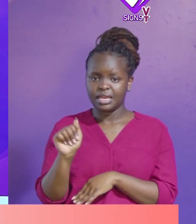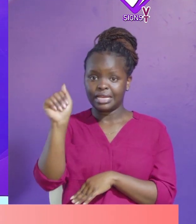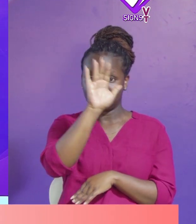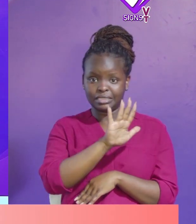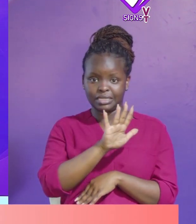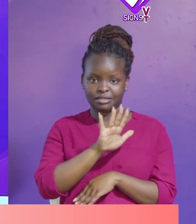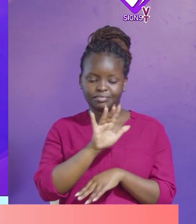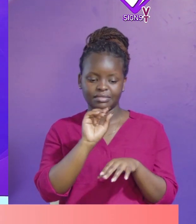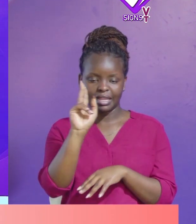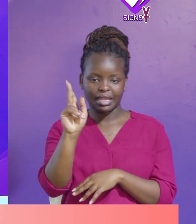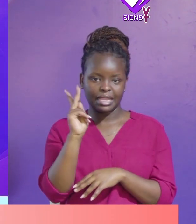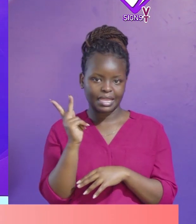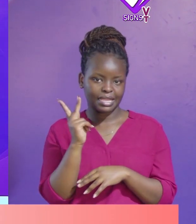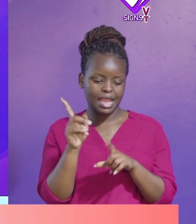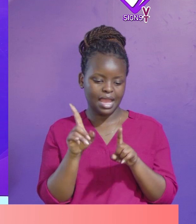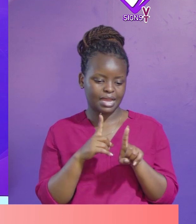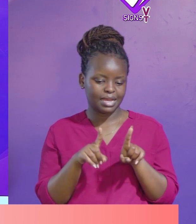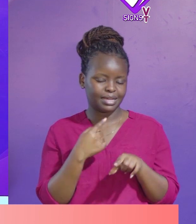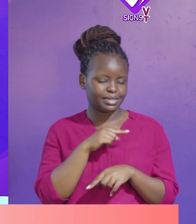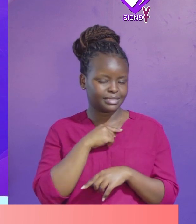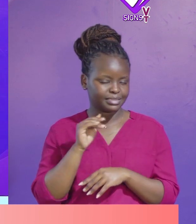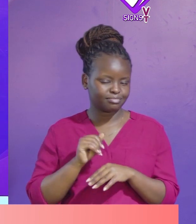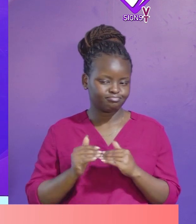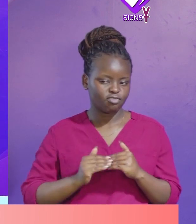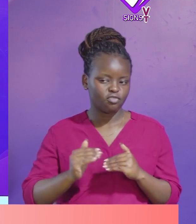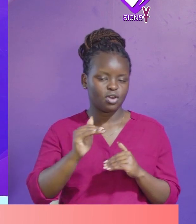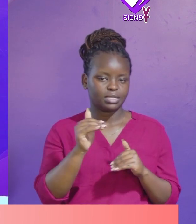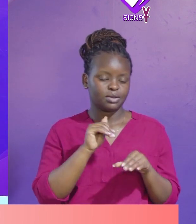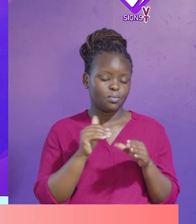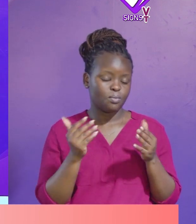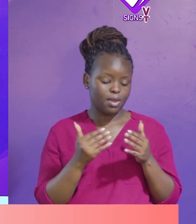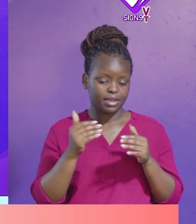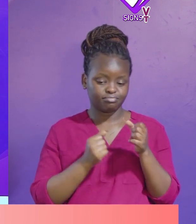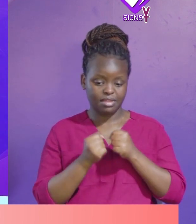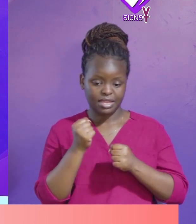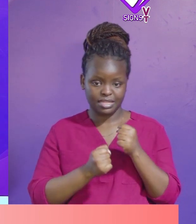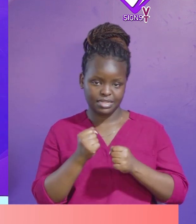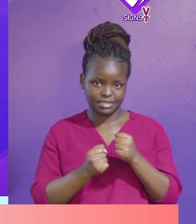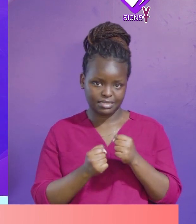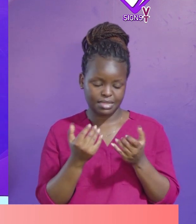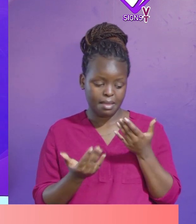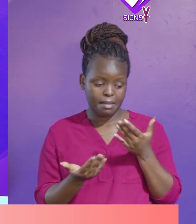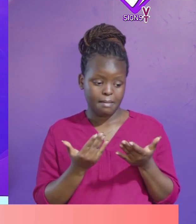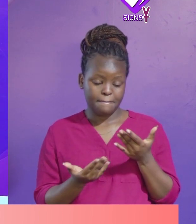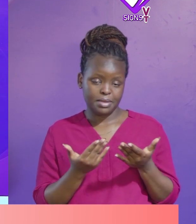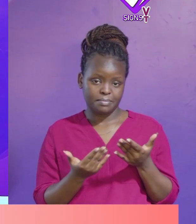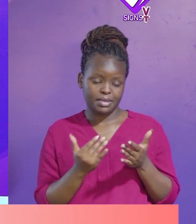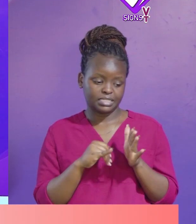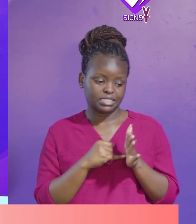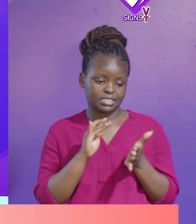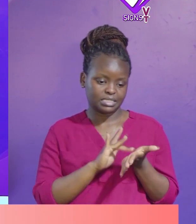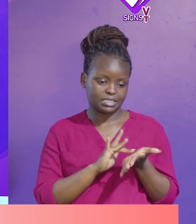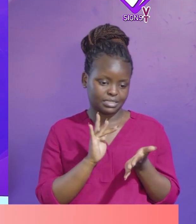it means that Kenya, we are ahead in terms of athletics. Okay, maybe to just touch on